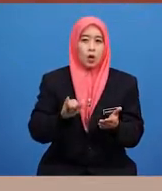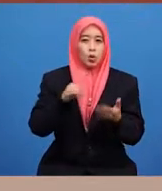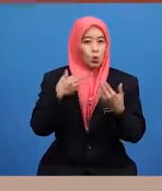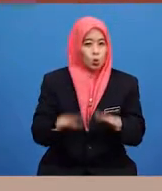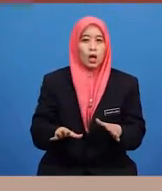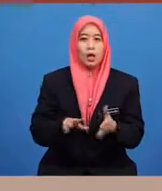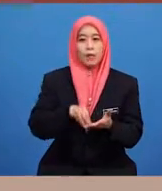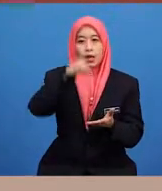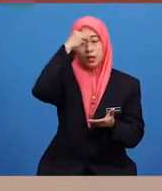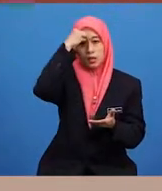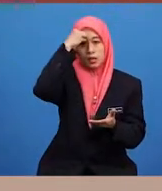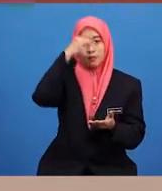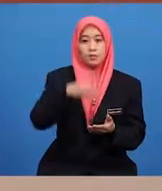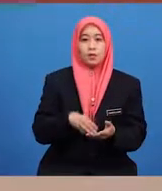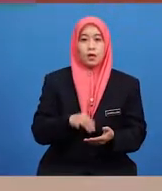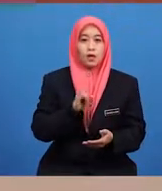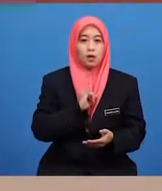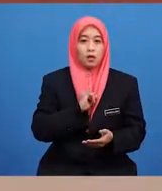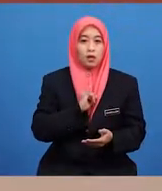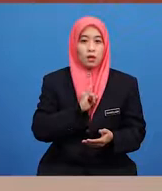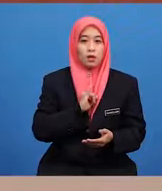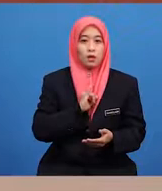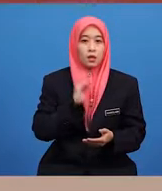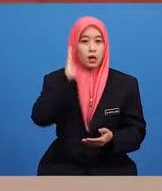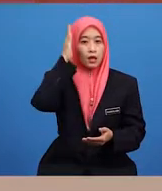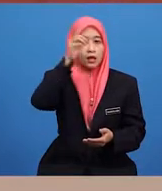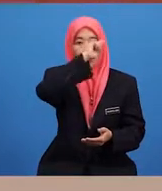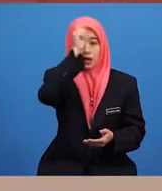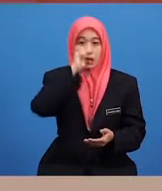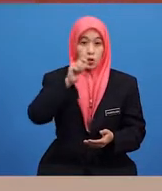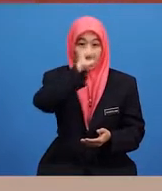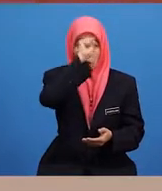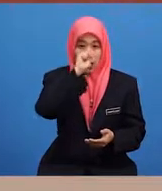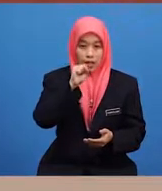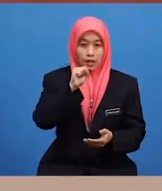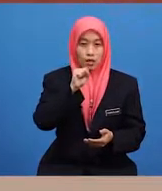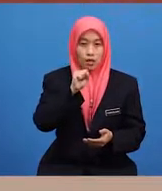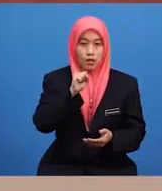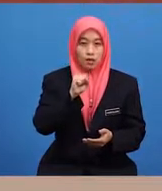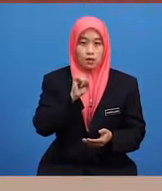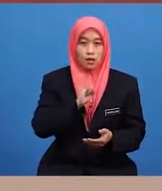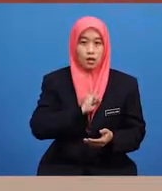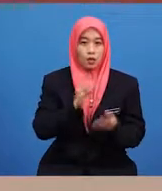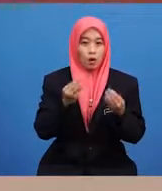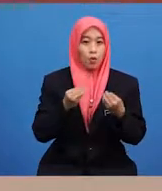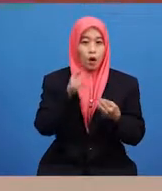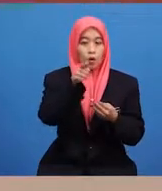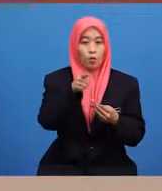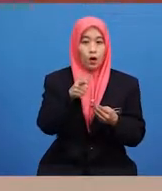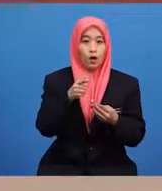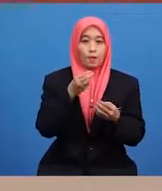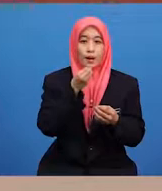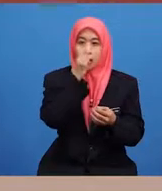remember. I am going to ask you a question, and I want you to tell me